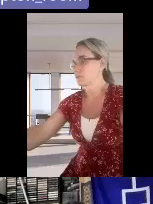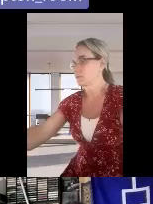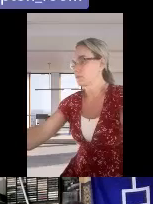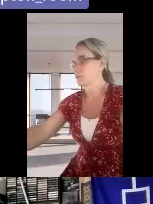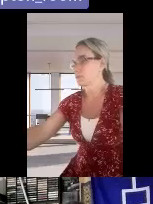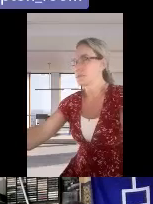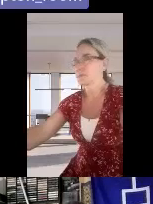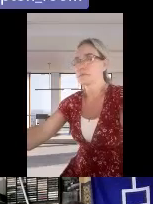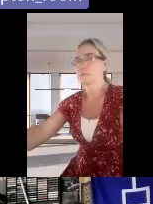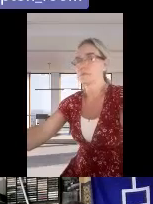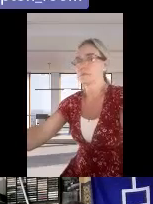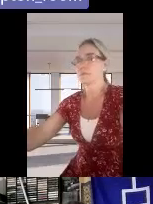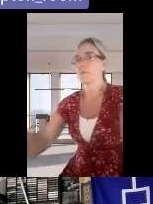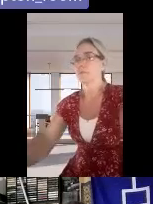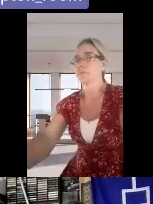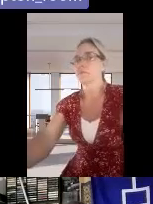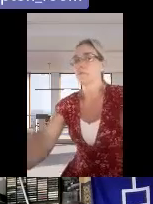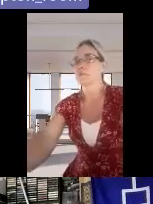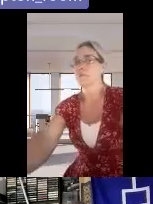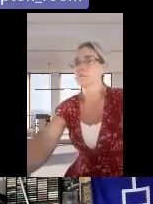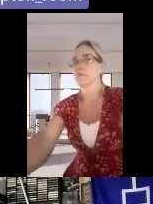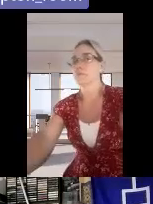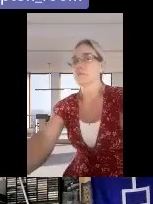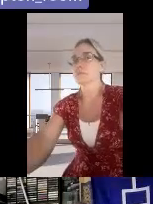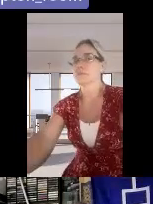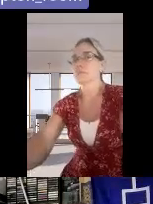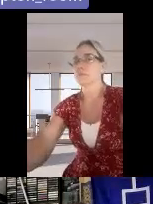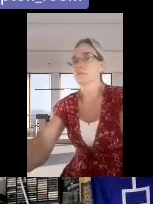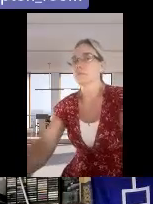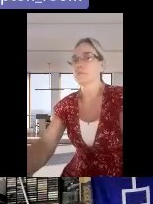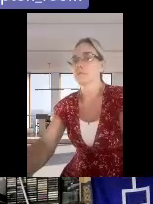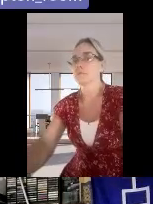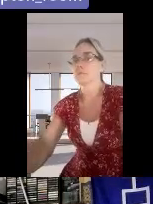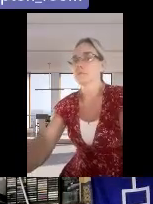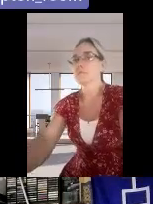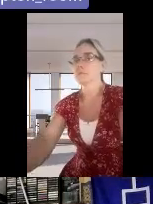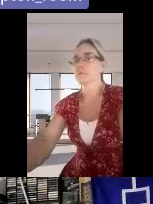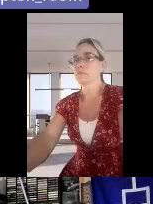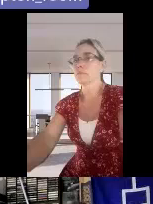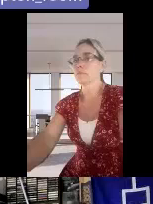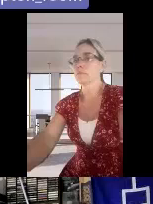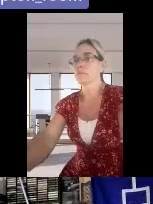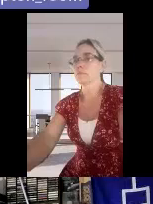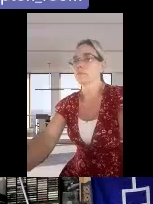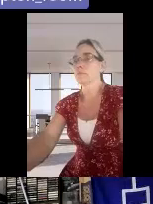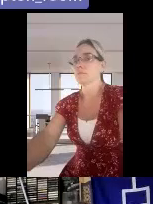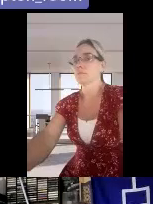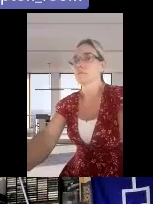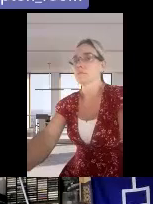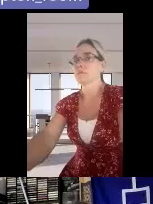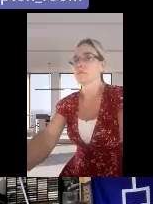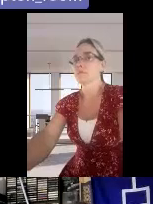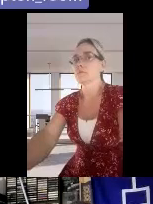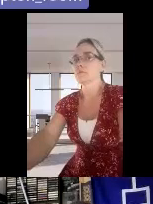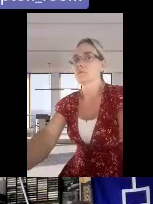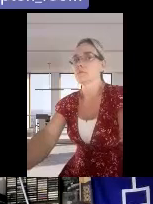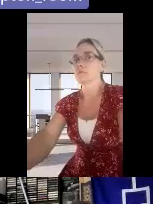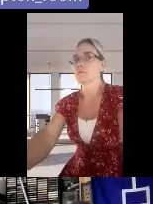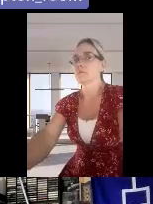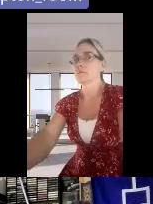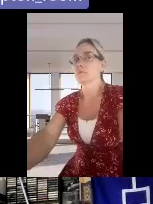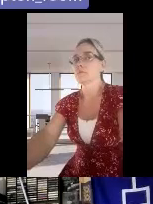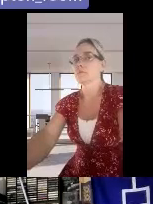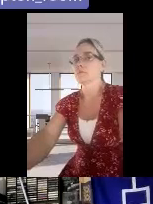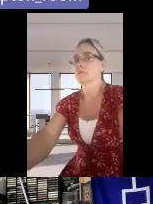24-25 or the Bill 124 adjustments. So in here, you see all those changes. And the last